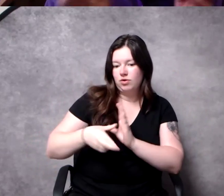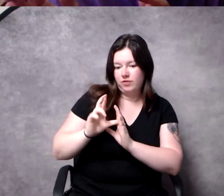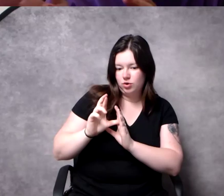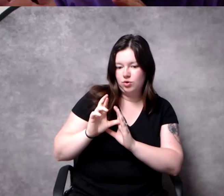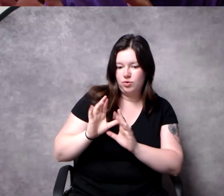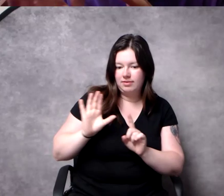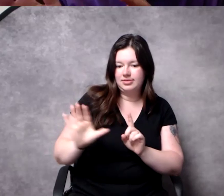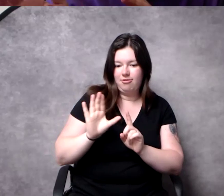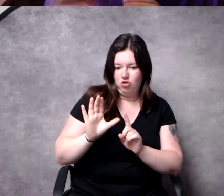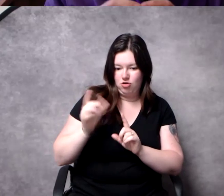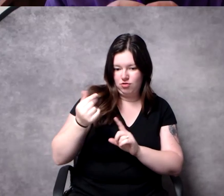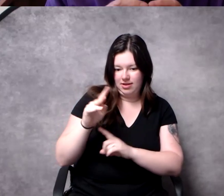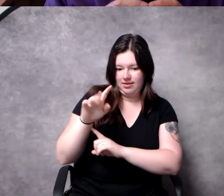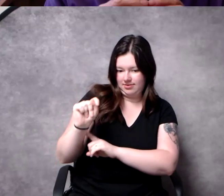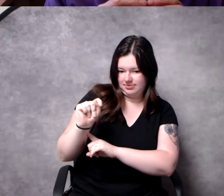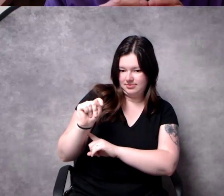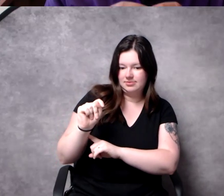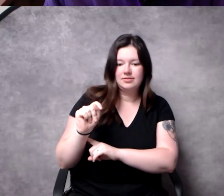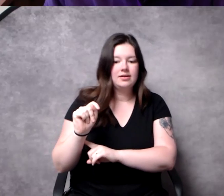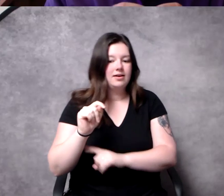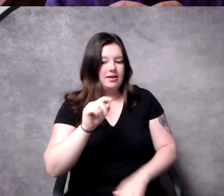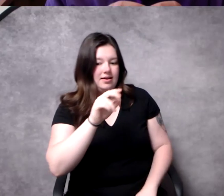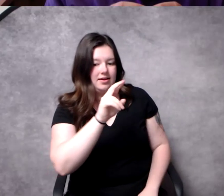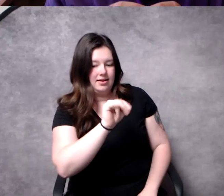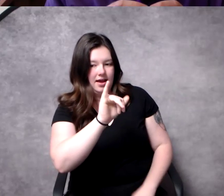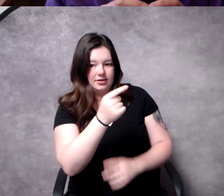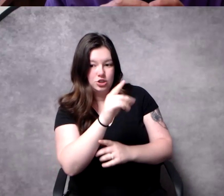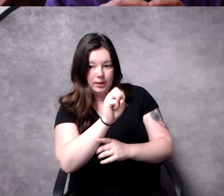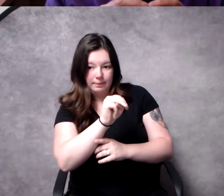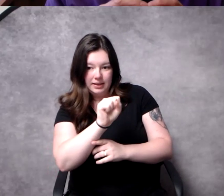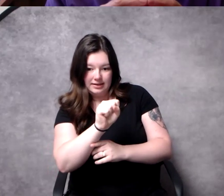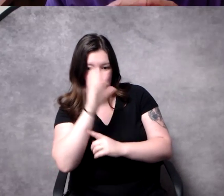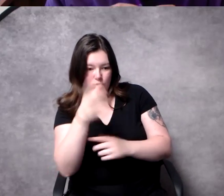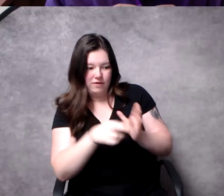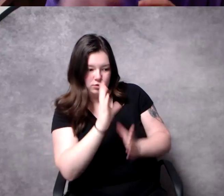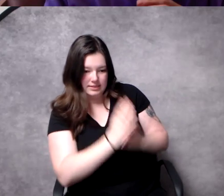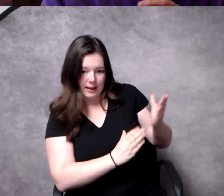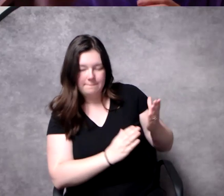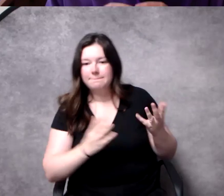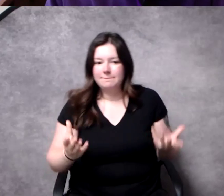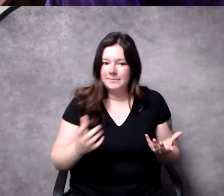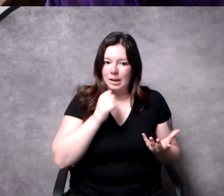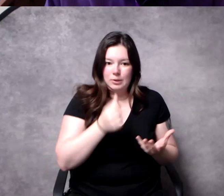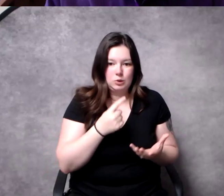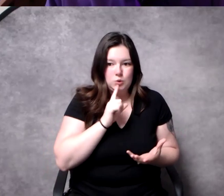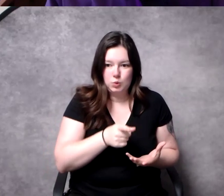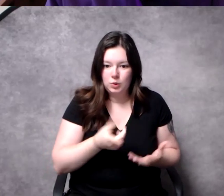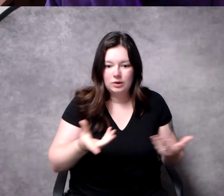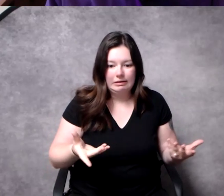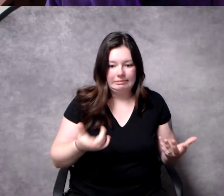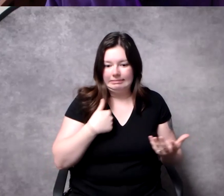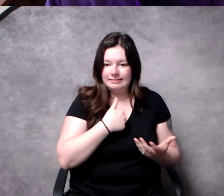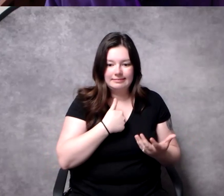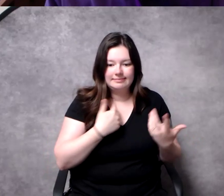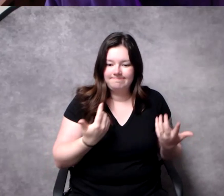and NIGMS was going to do all the others. So I can't answer that. I don't know the discussions that went on at that level at NIH. So